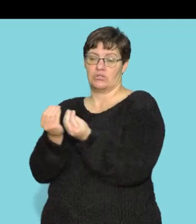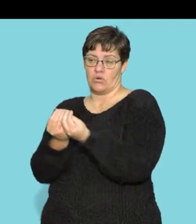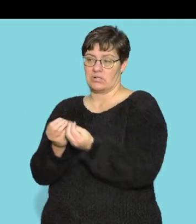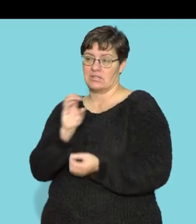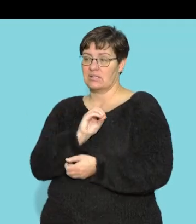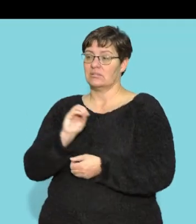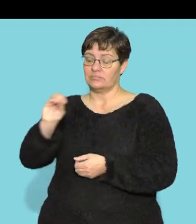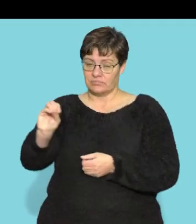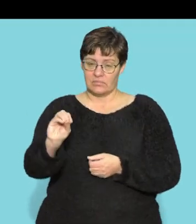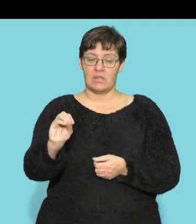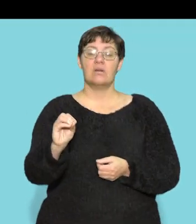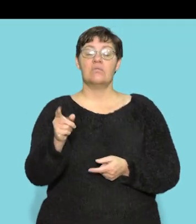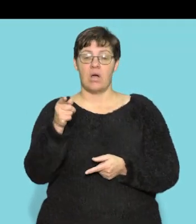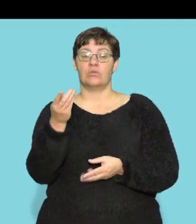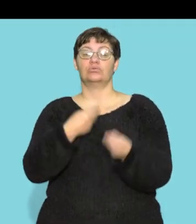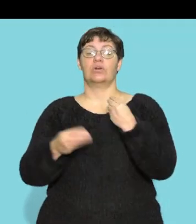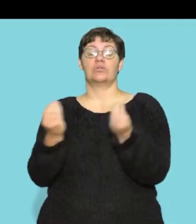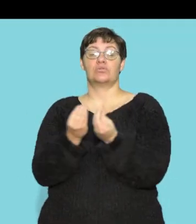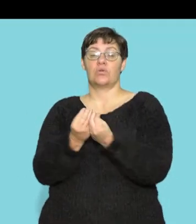our trading stock is now